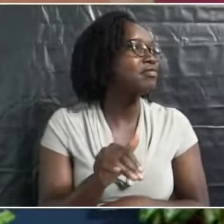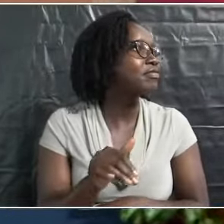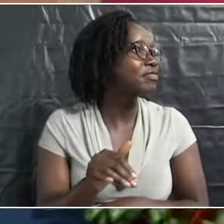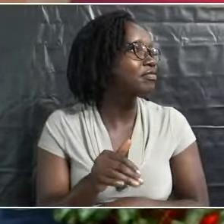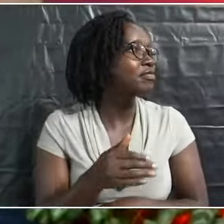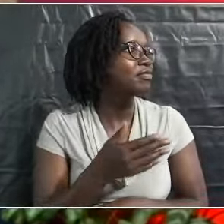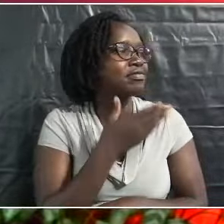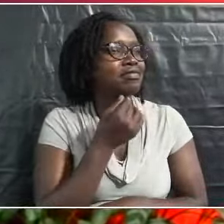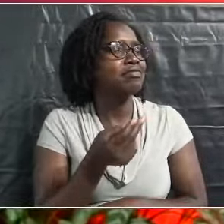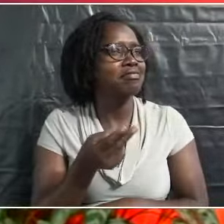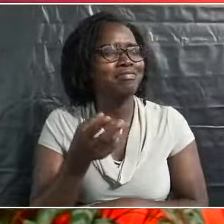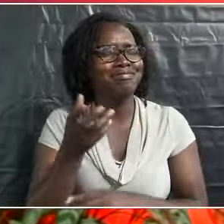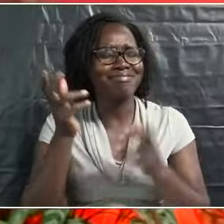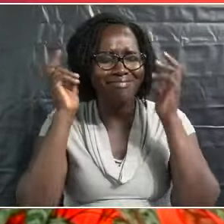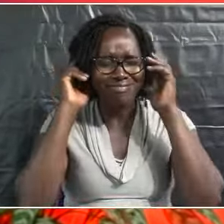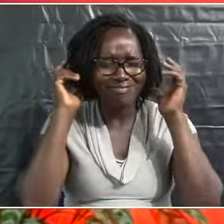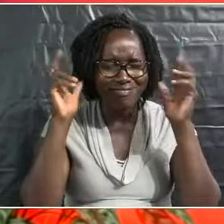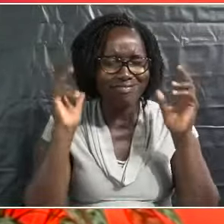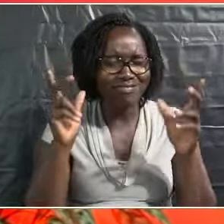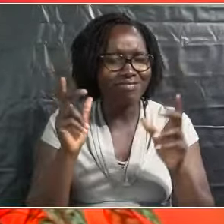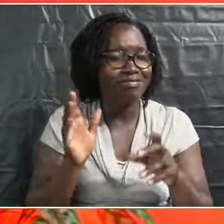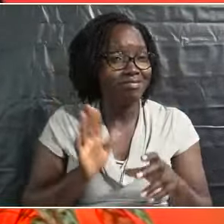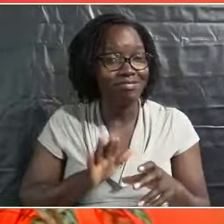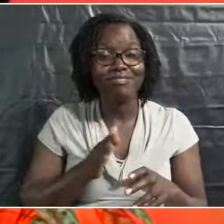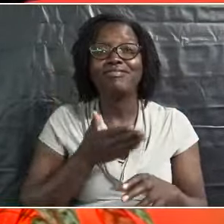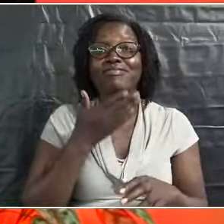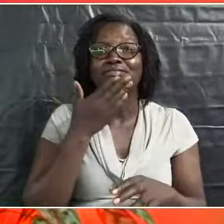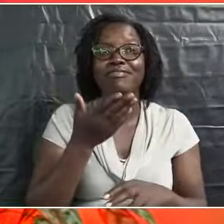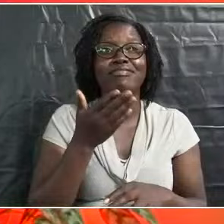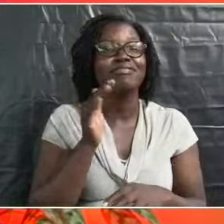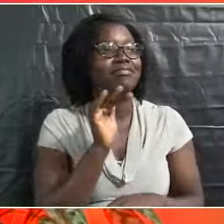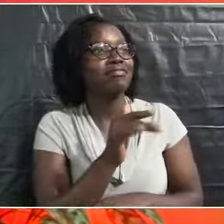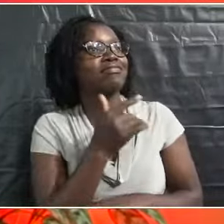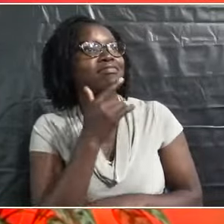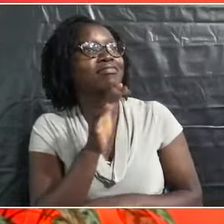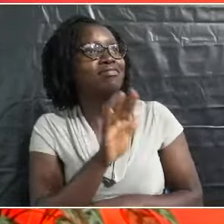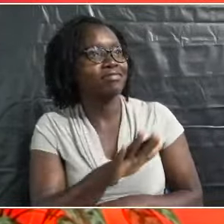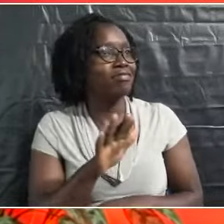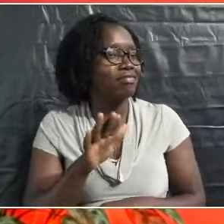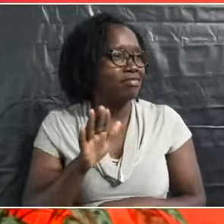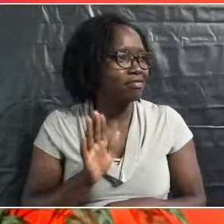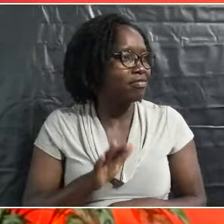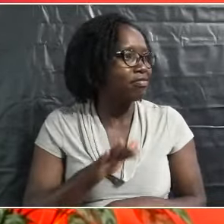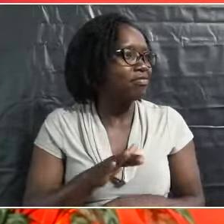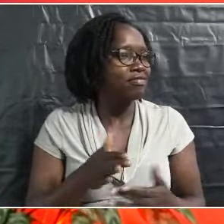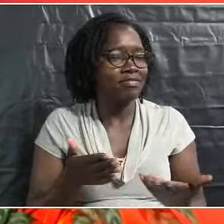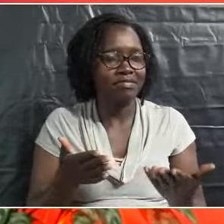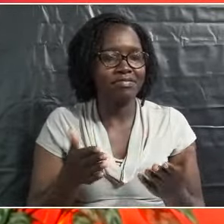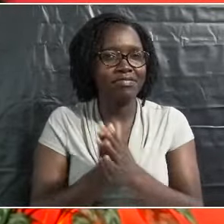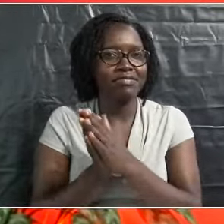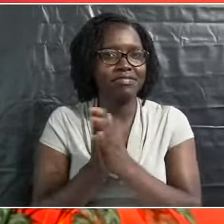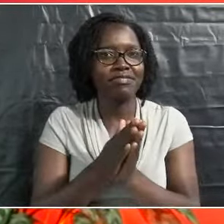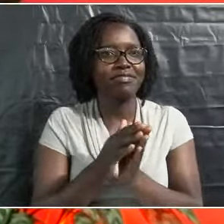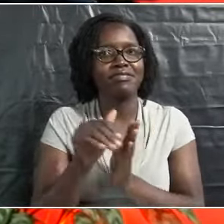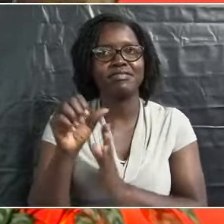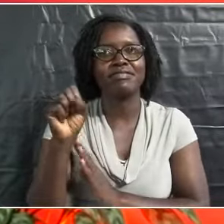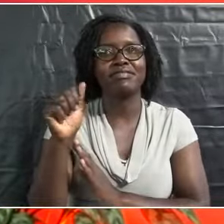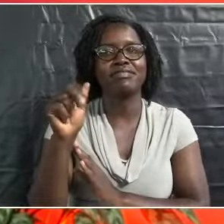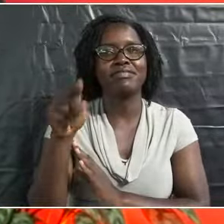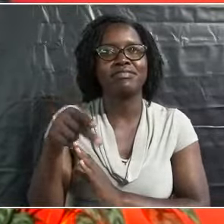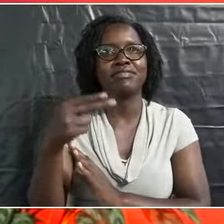men don't listen. Women will actually say, the woman in the story, Sapphira, actually must have told